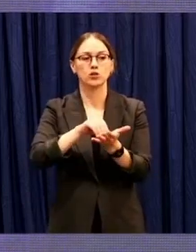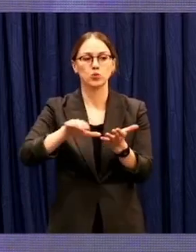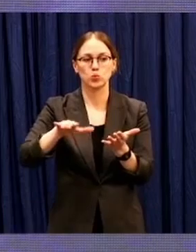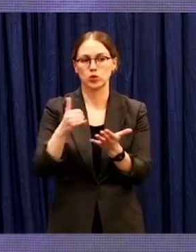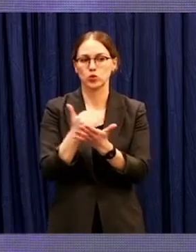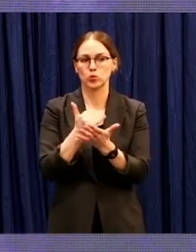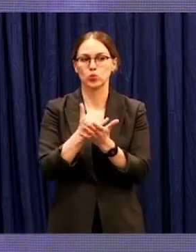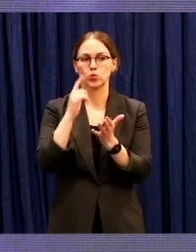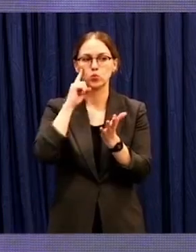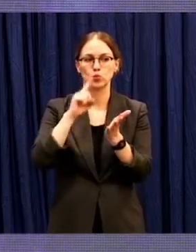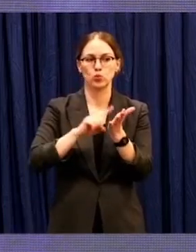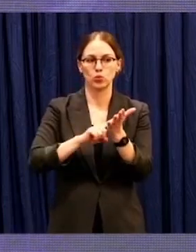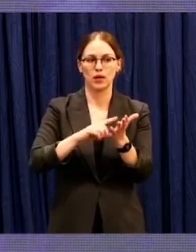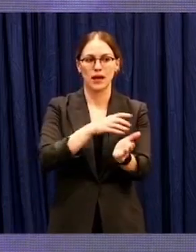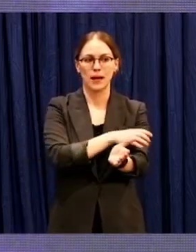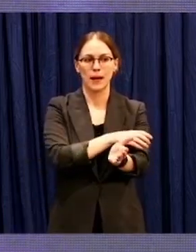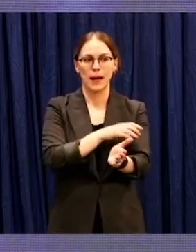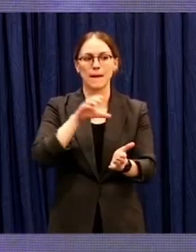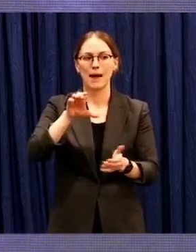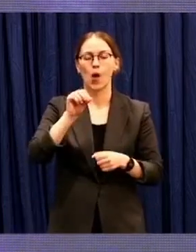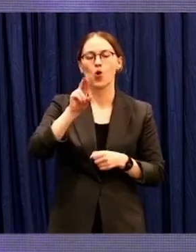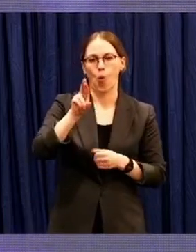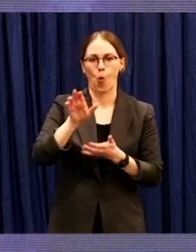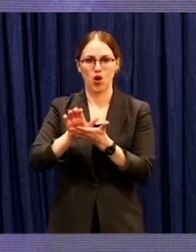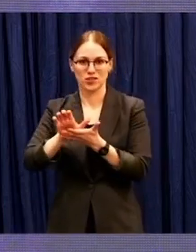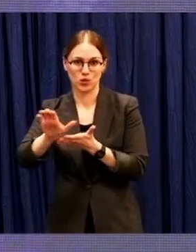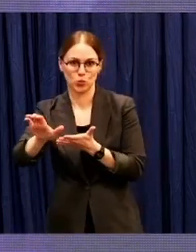AI. Thank you so much.